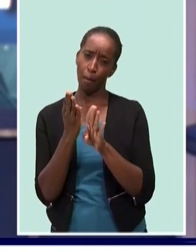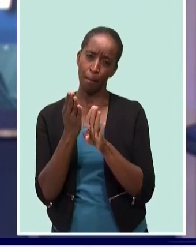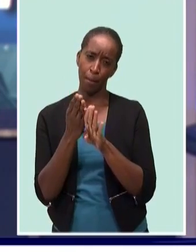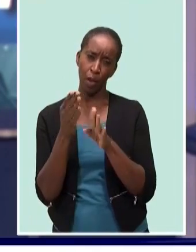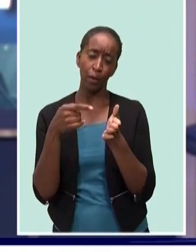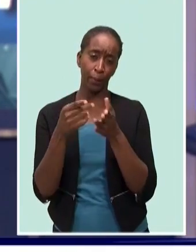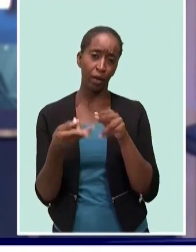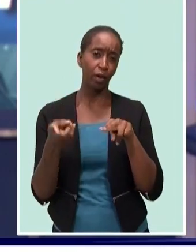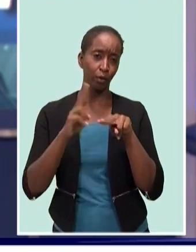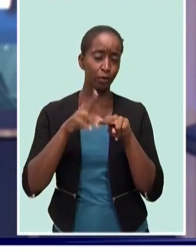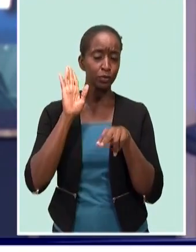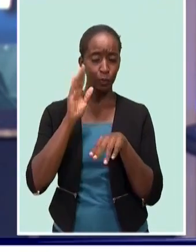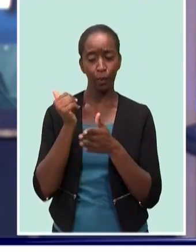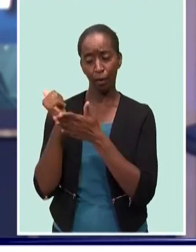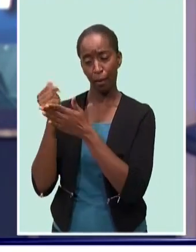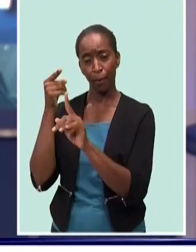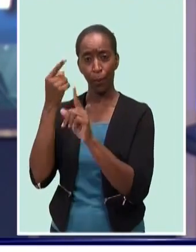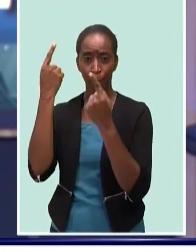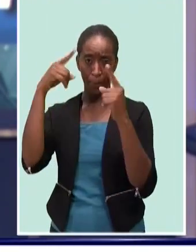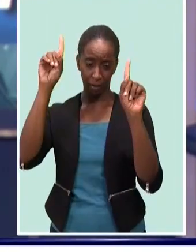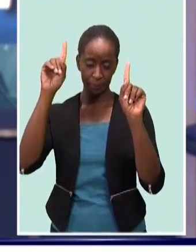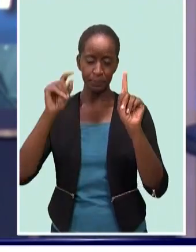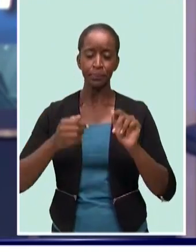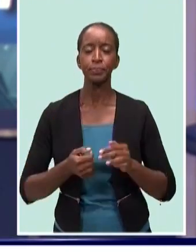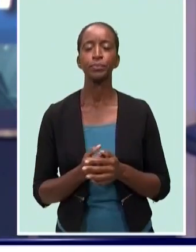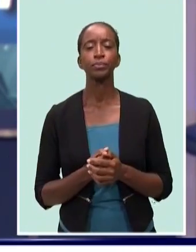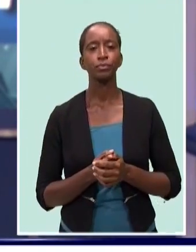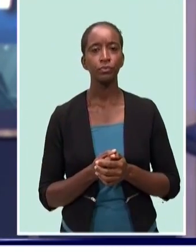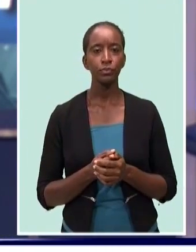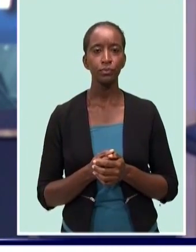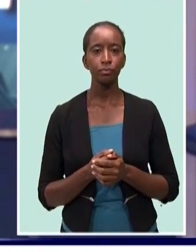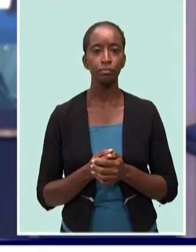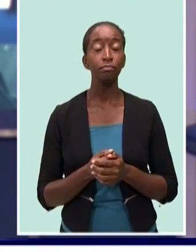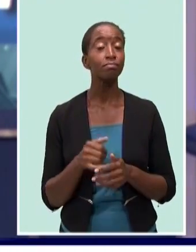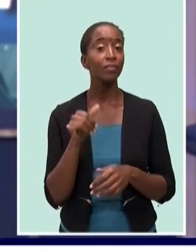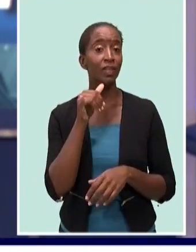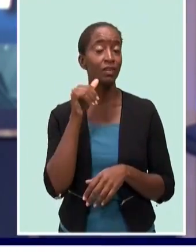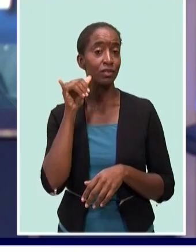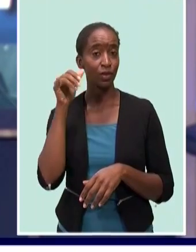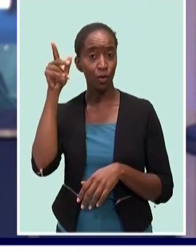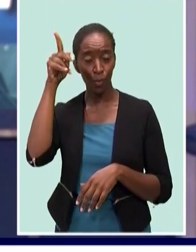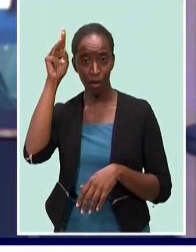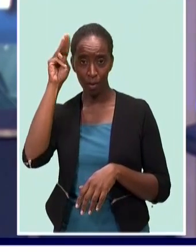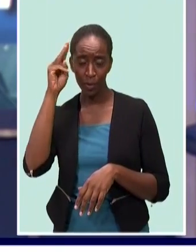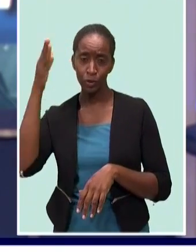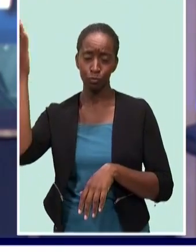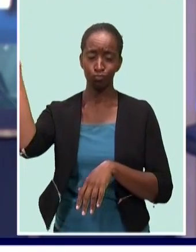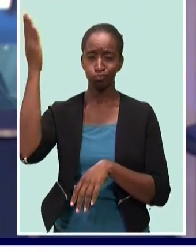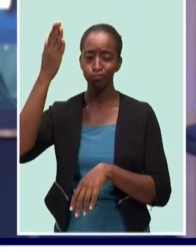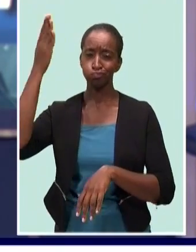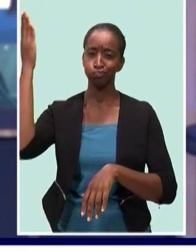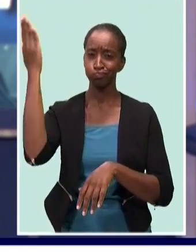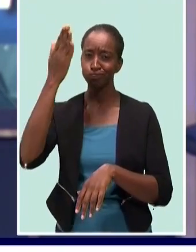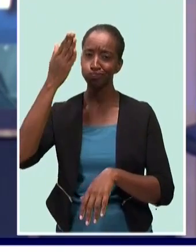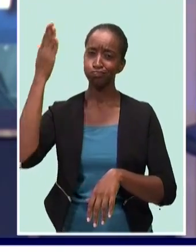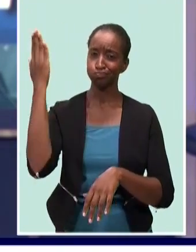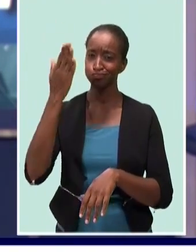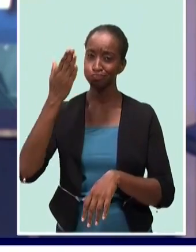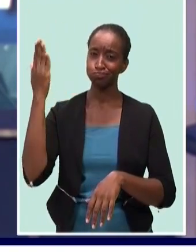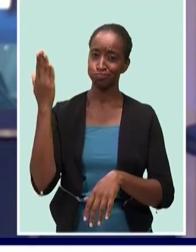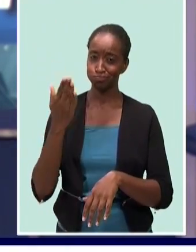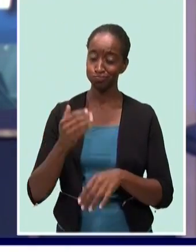He was quite reserved in his comments, saying only that this fare increase would help government reach its objective.